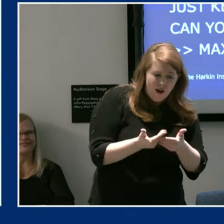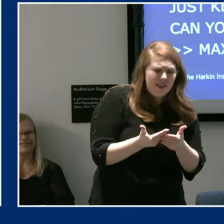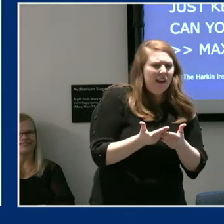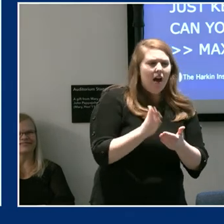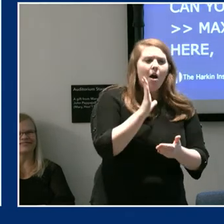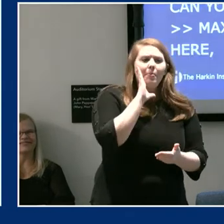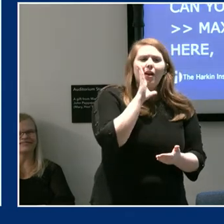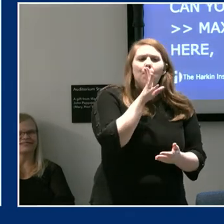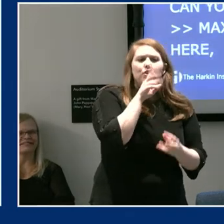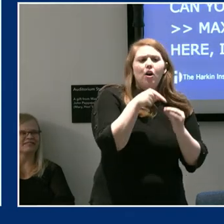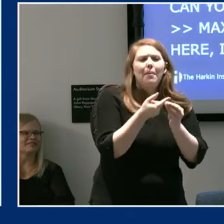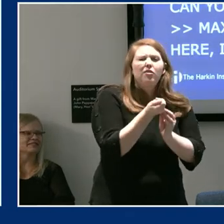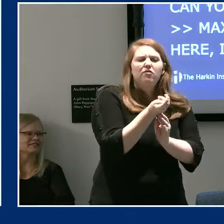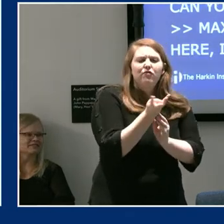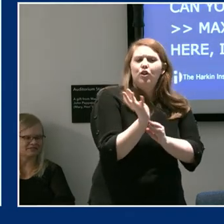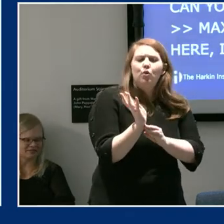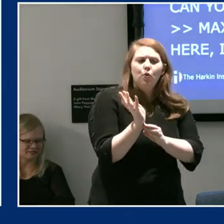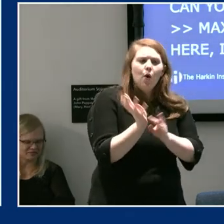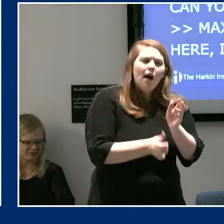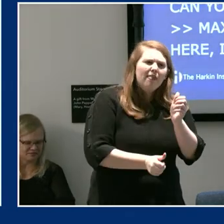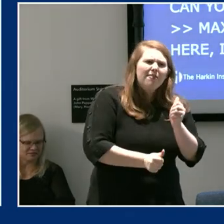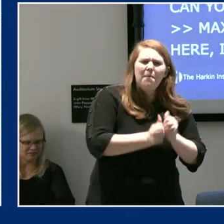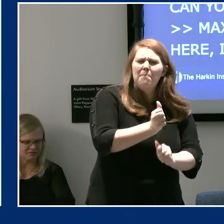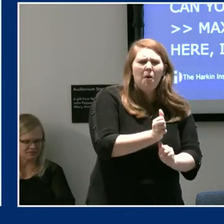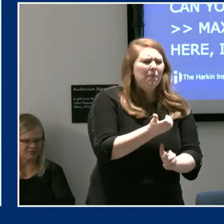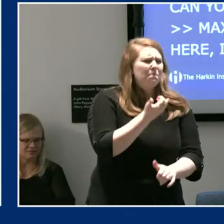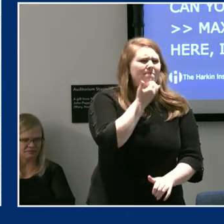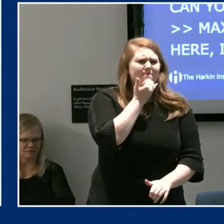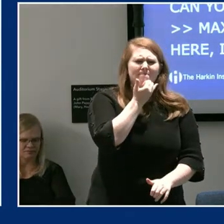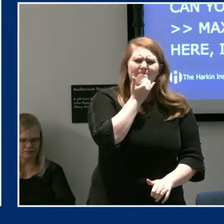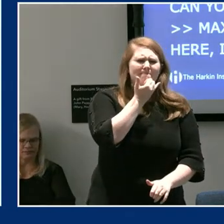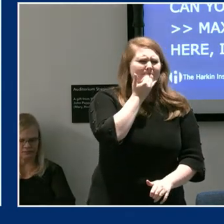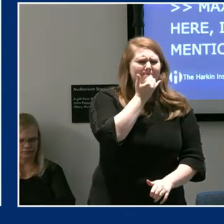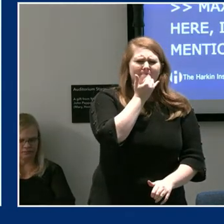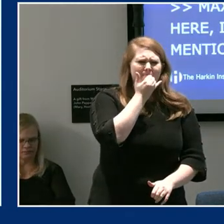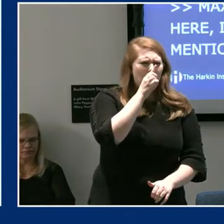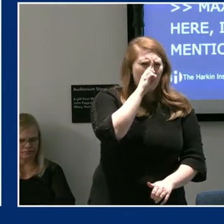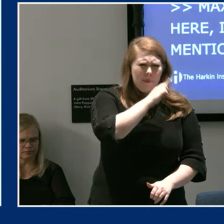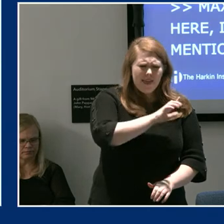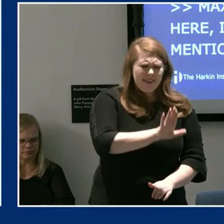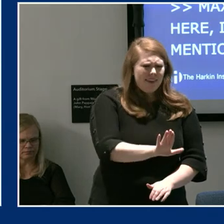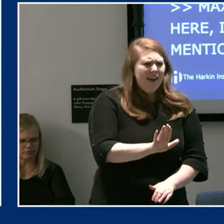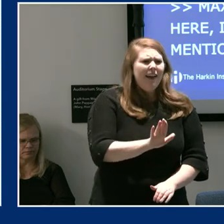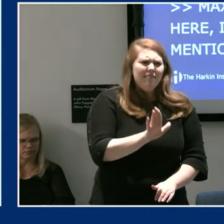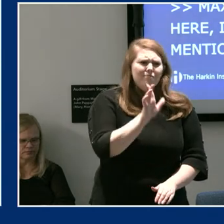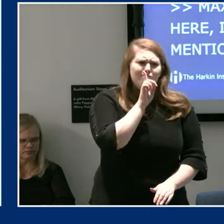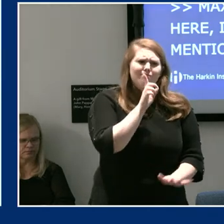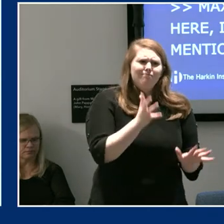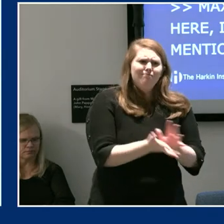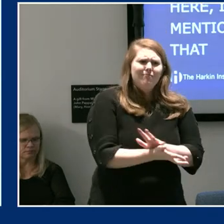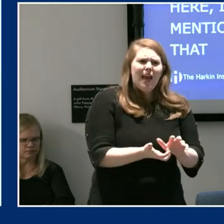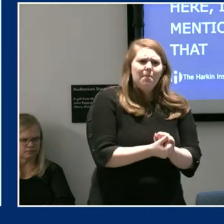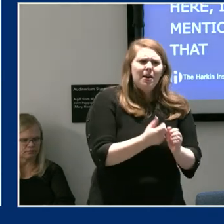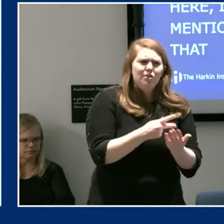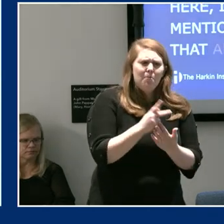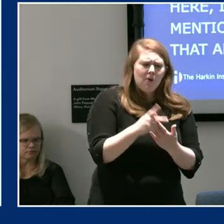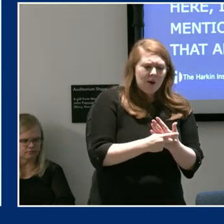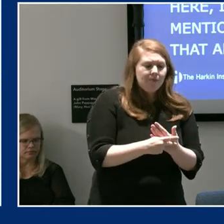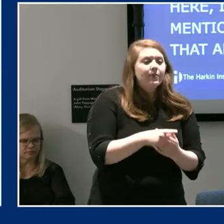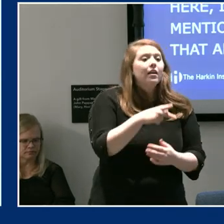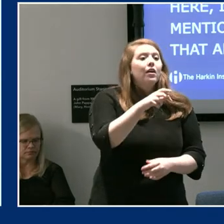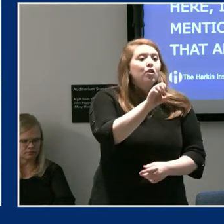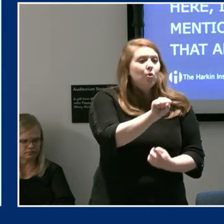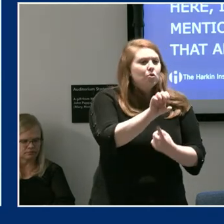few of the most disturbing myths that are really damaging to the program. Social Security